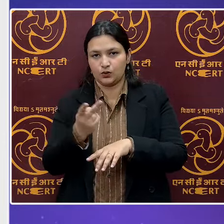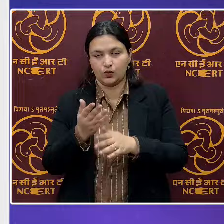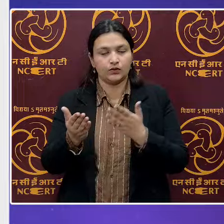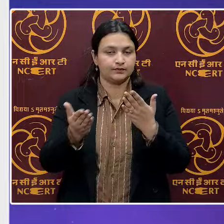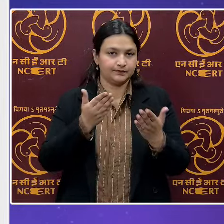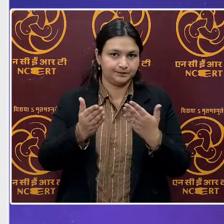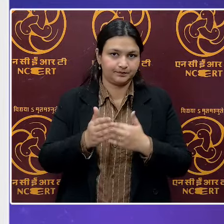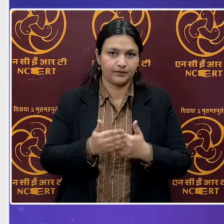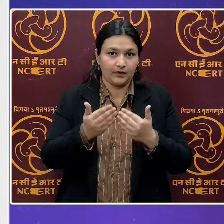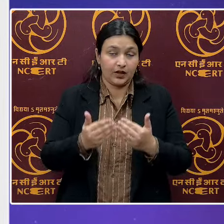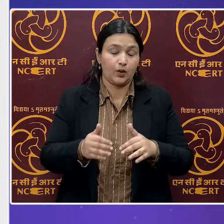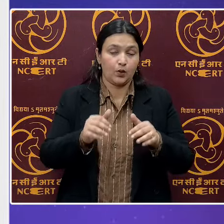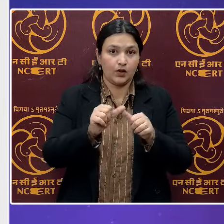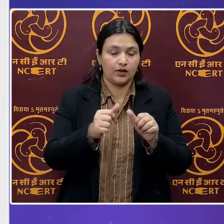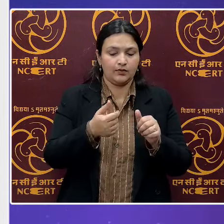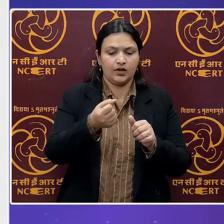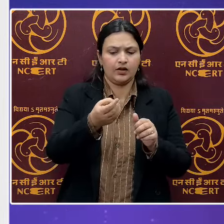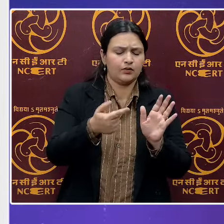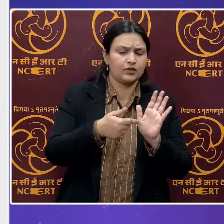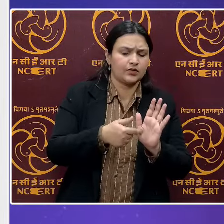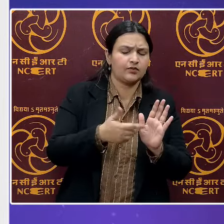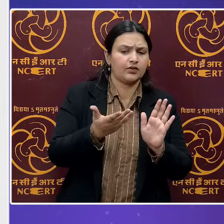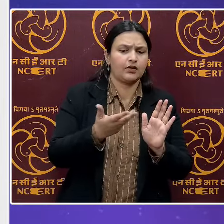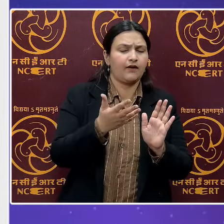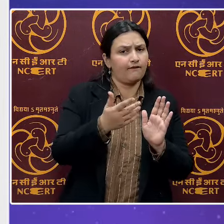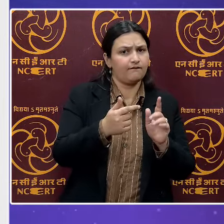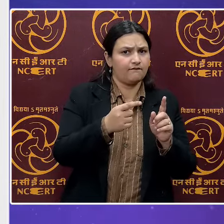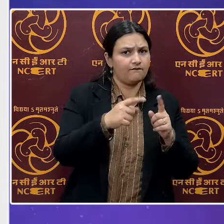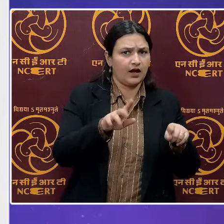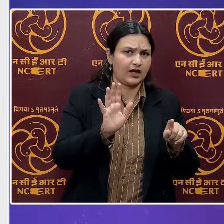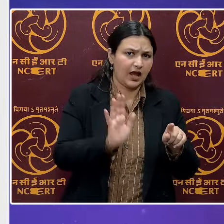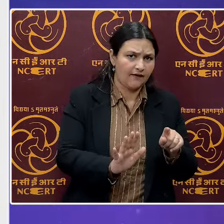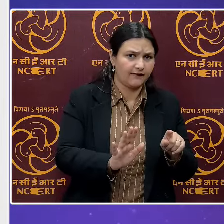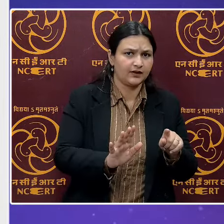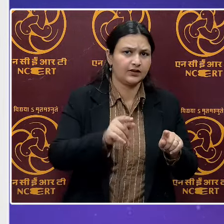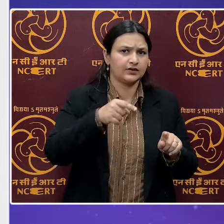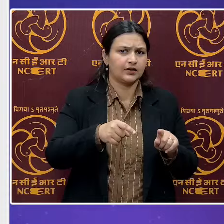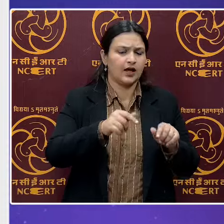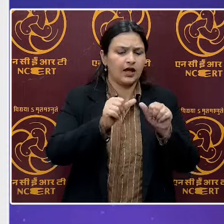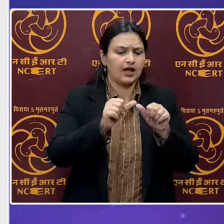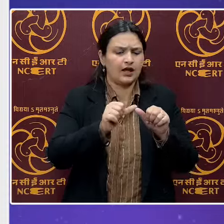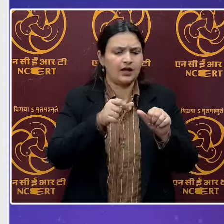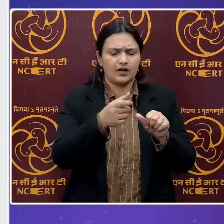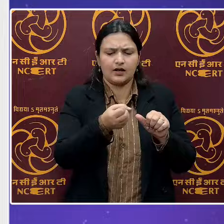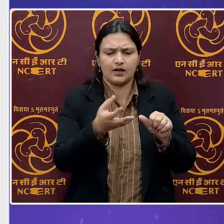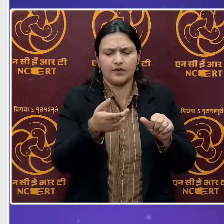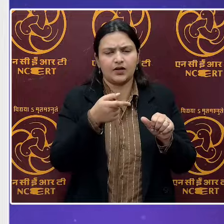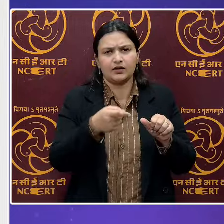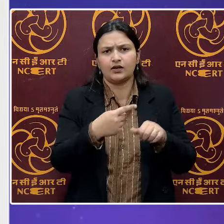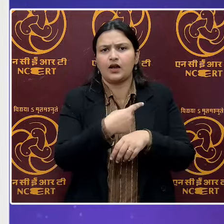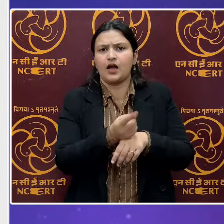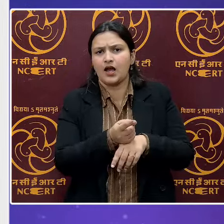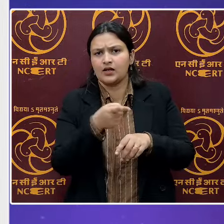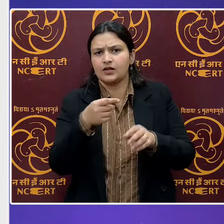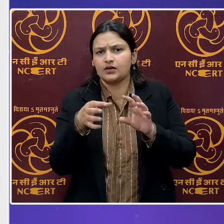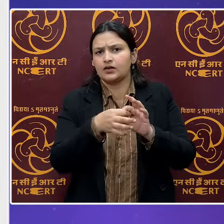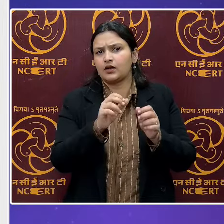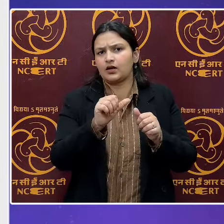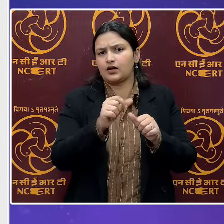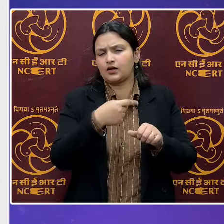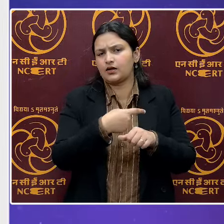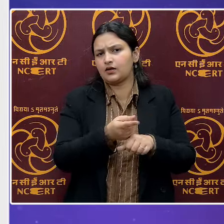place of a in this equation we have 5. Therefore, the amplitude A of this oscillator is 5